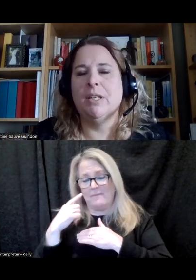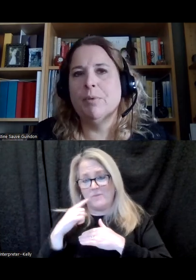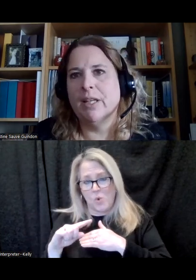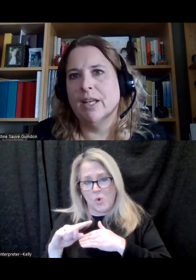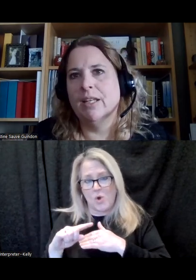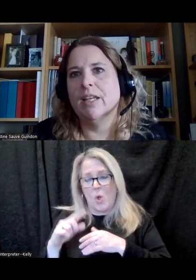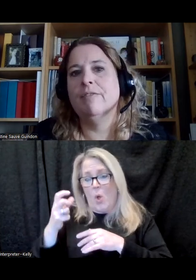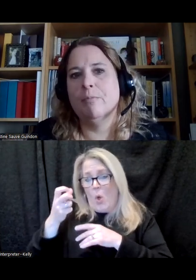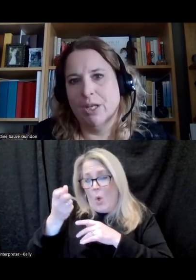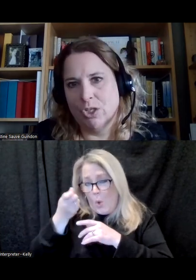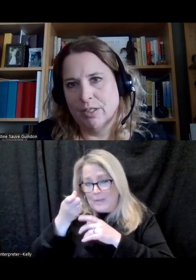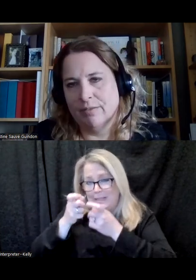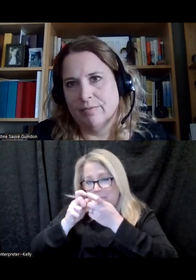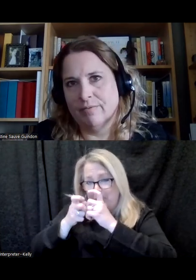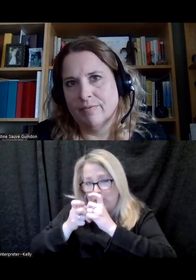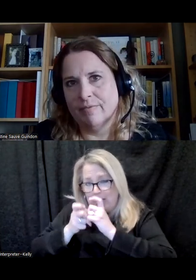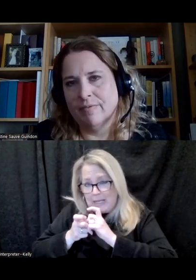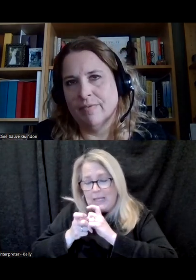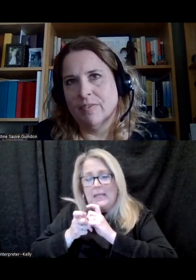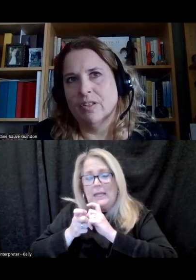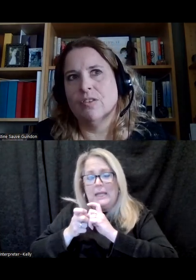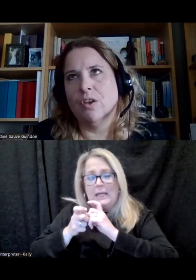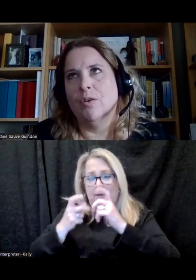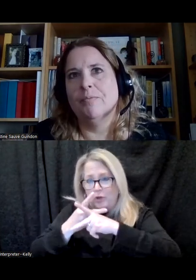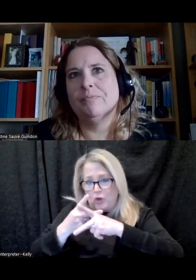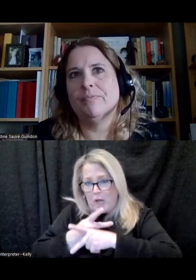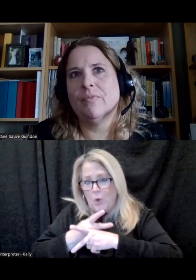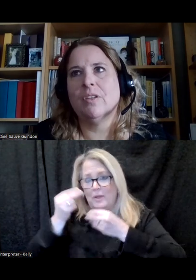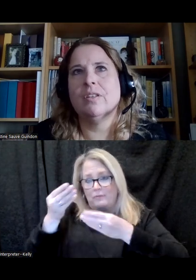and manipulating information. So